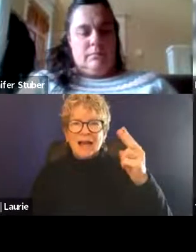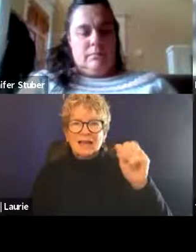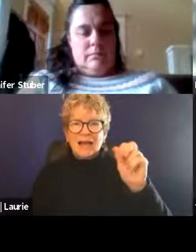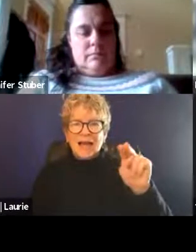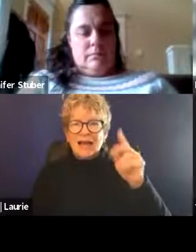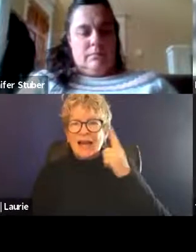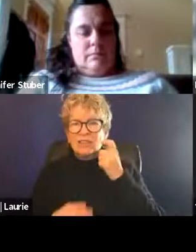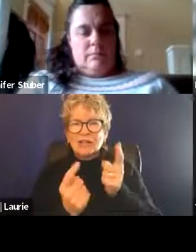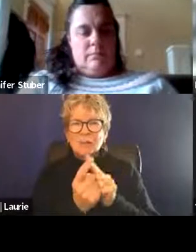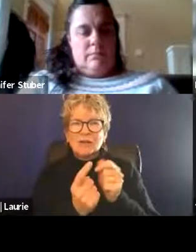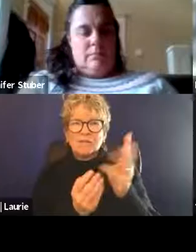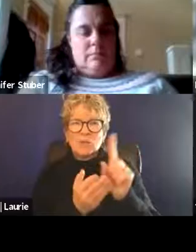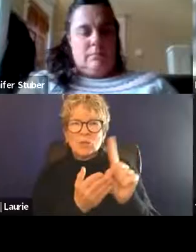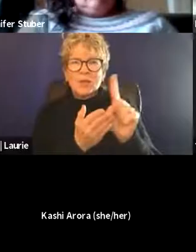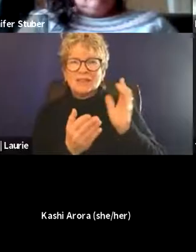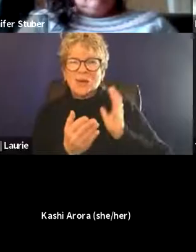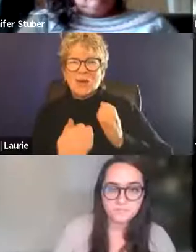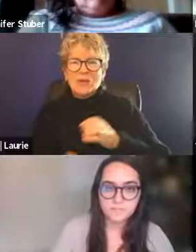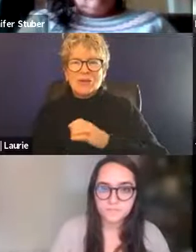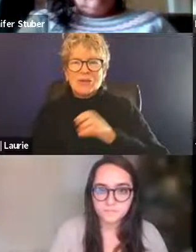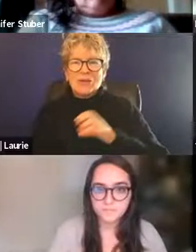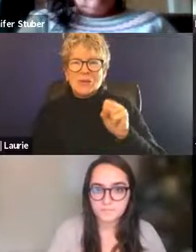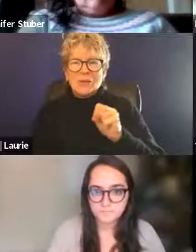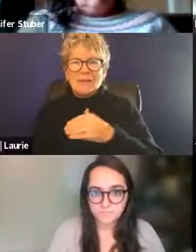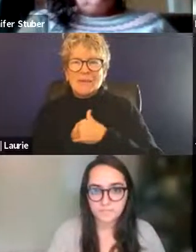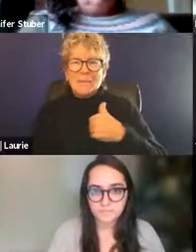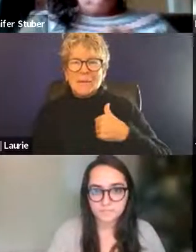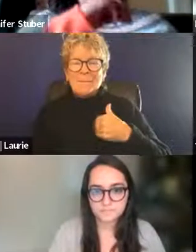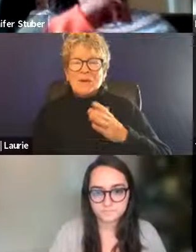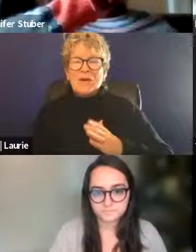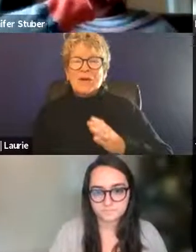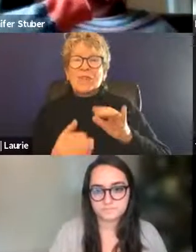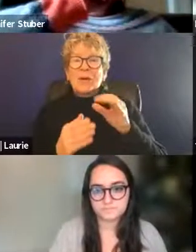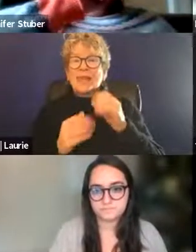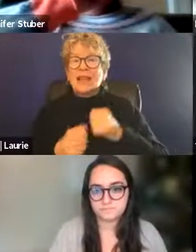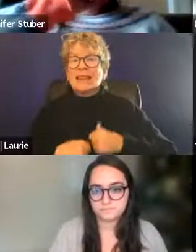back as a CRIS committee member with lived experience, and she will